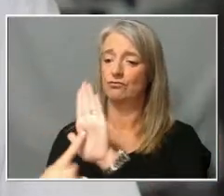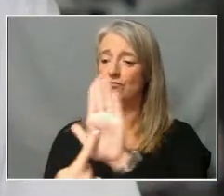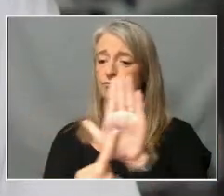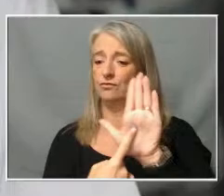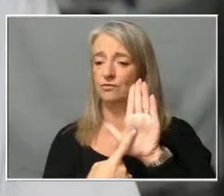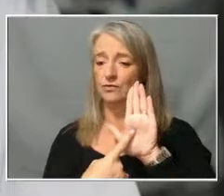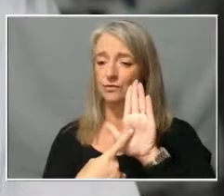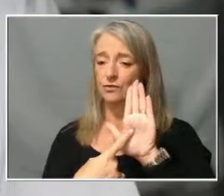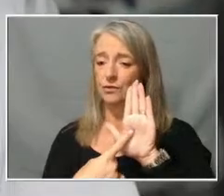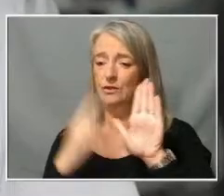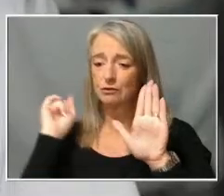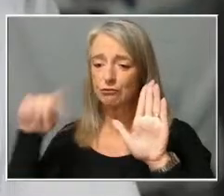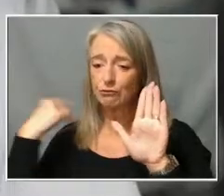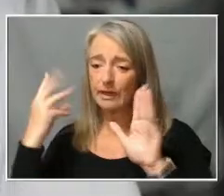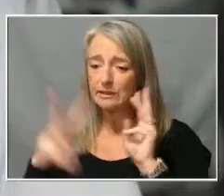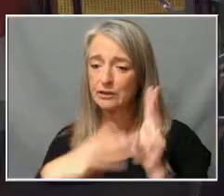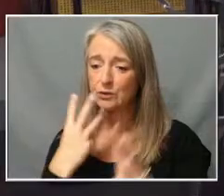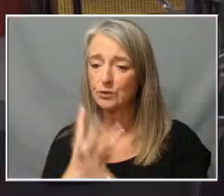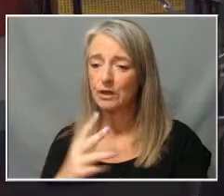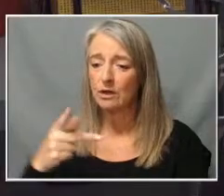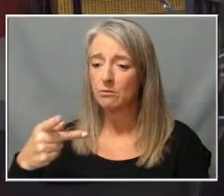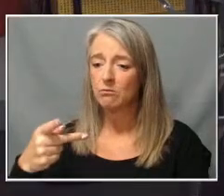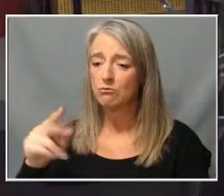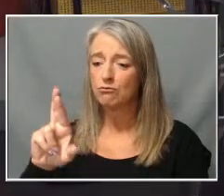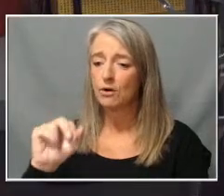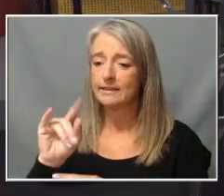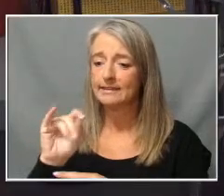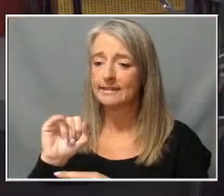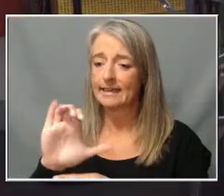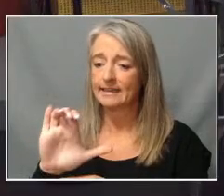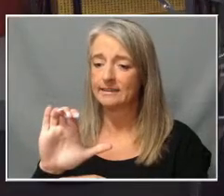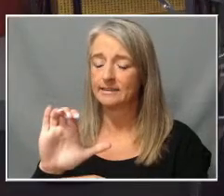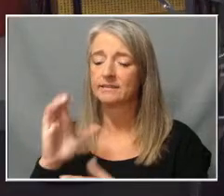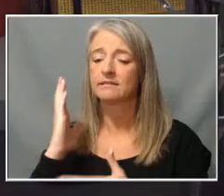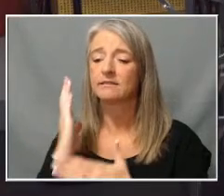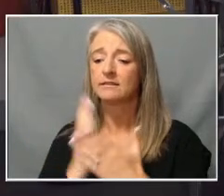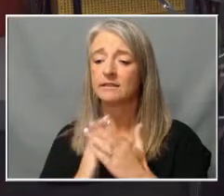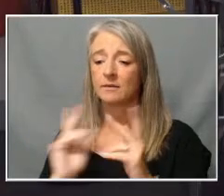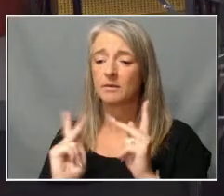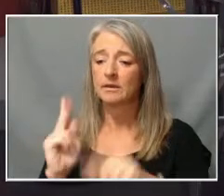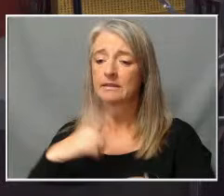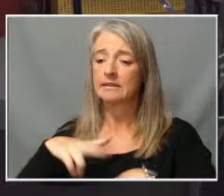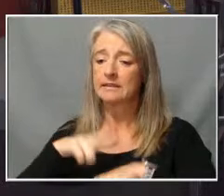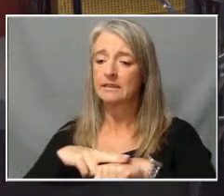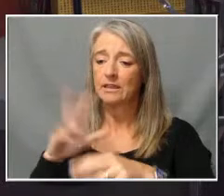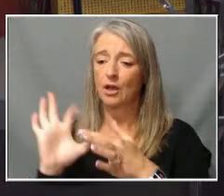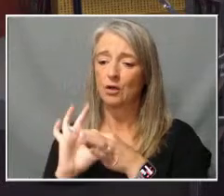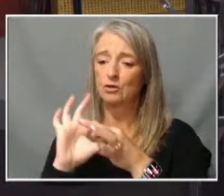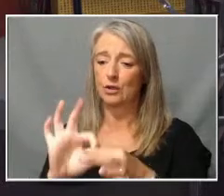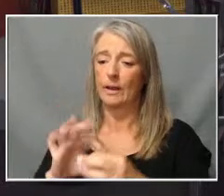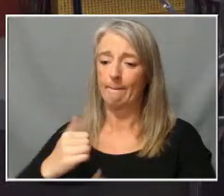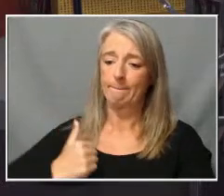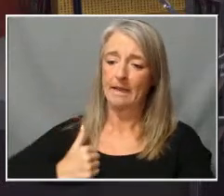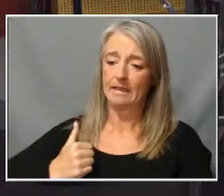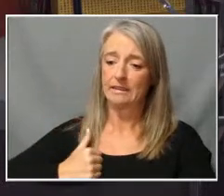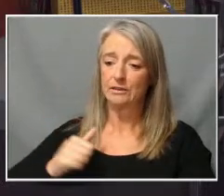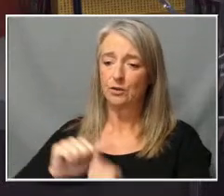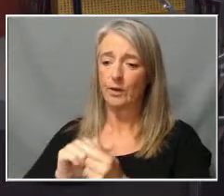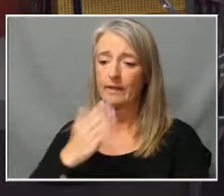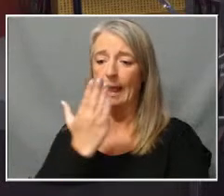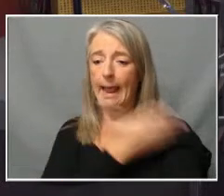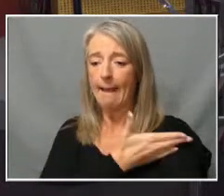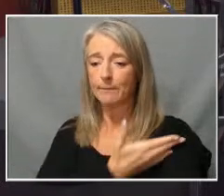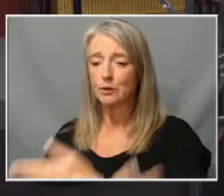this crazy world of prosthetics. Well, and kind of on that topic, a lot of people just naturally may associate the military with amputees, and that's actually a